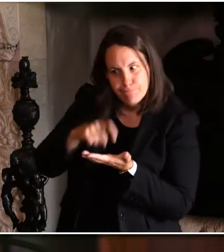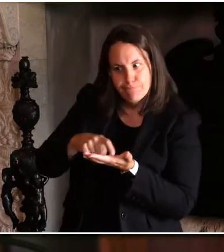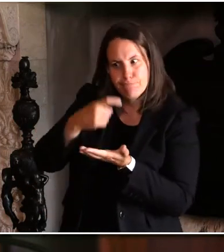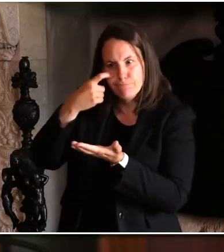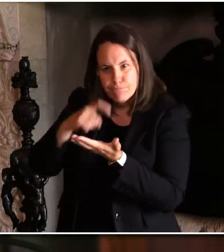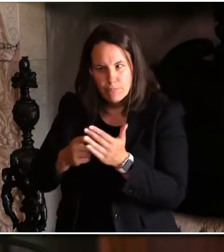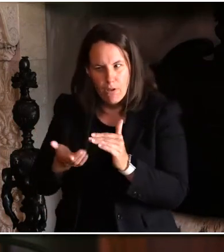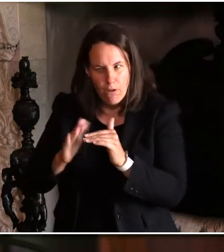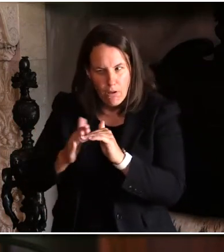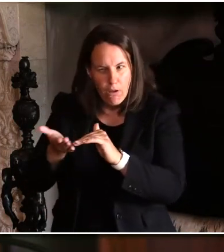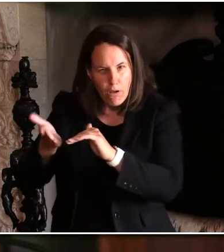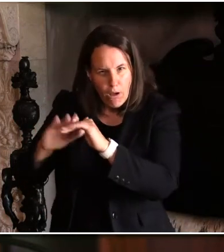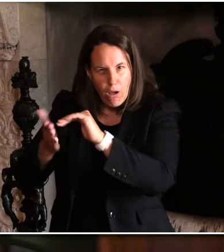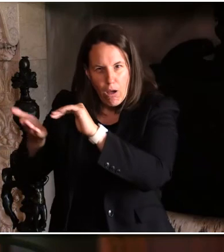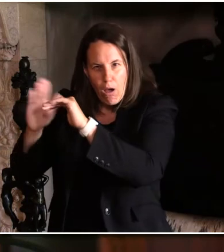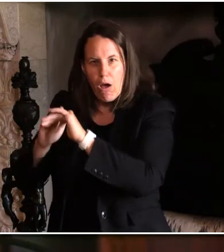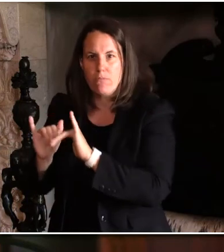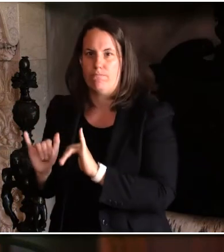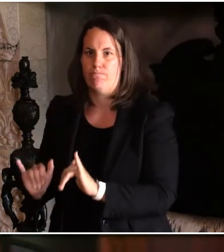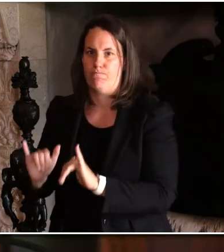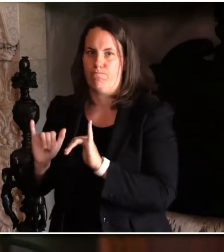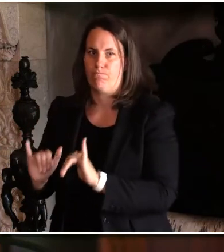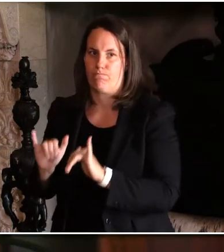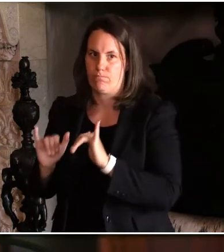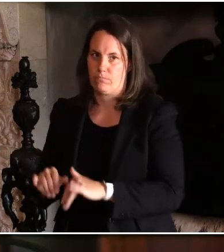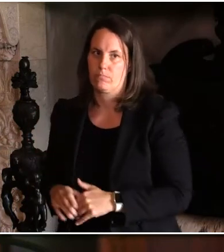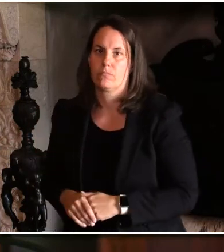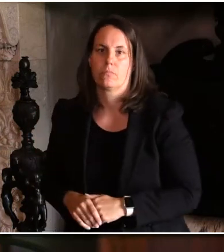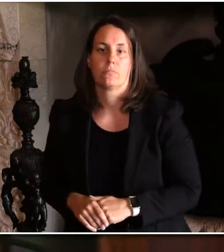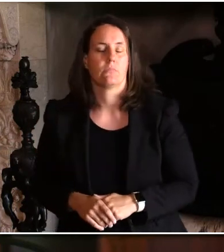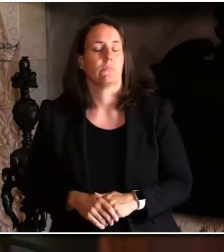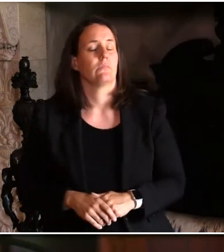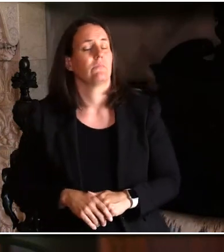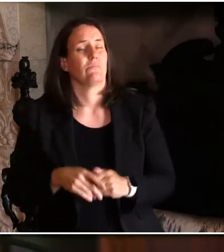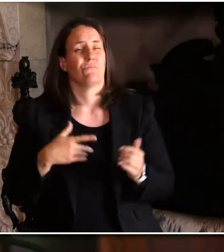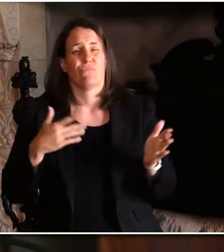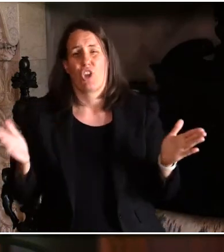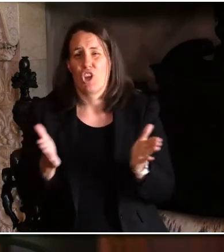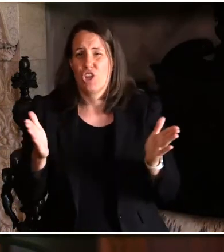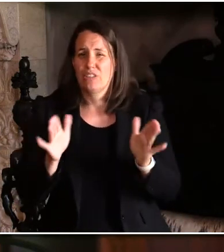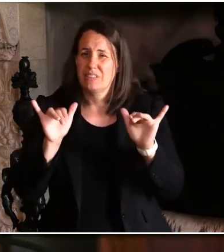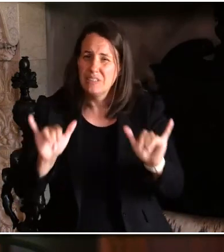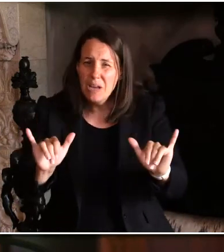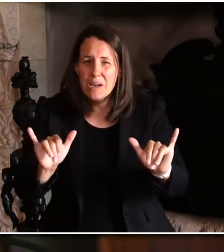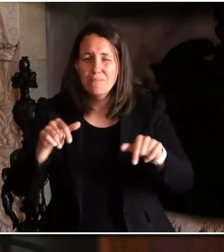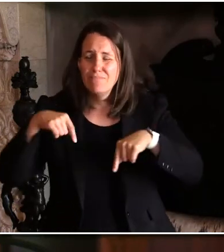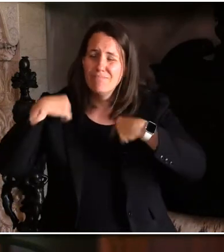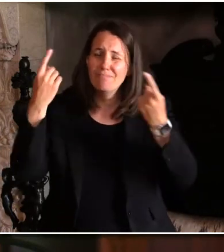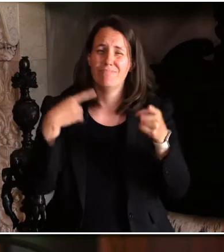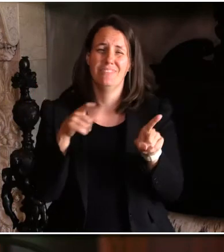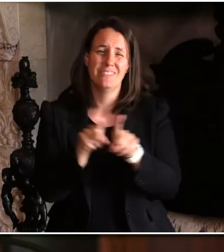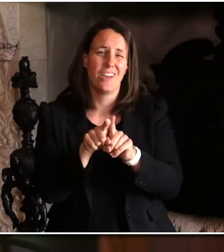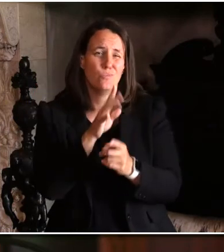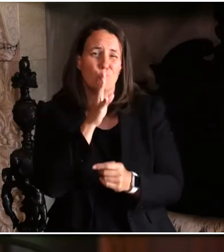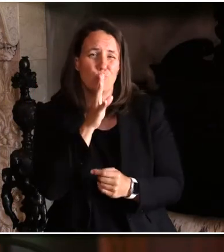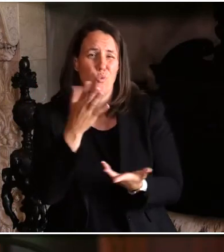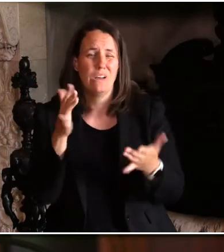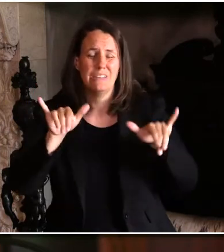be vigilant about keeping themselves safe, practicing physical distancing, remaining home as much as you